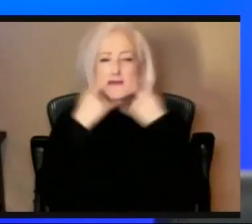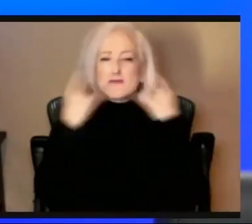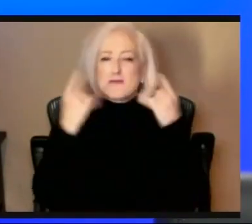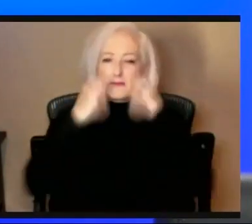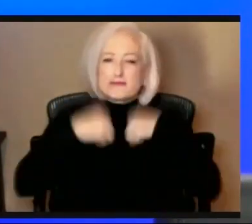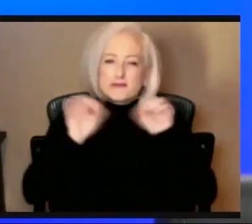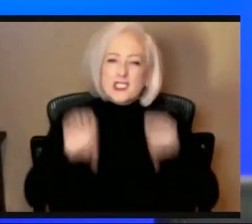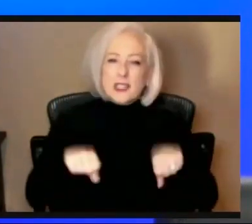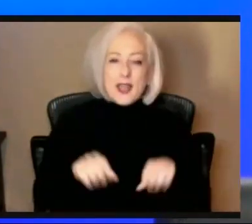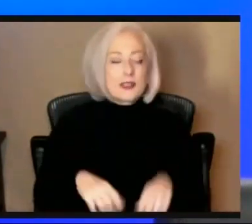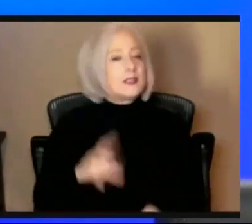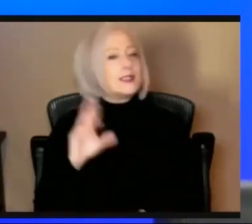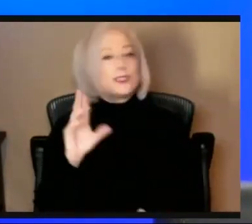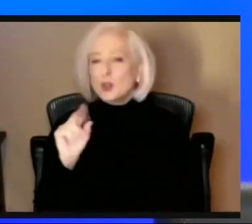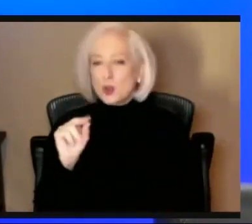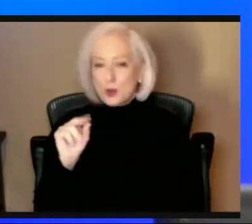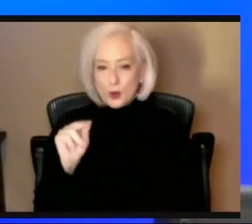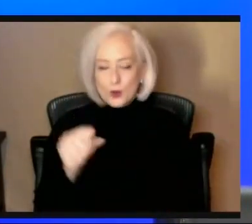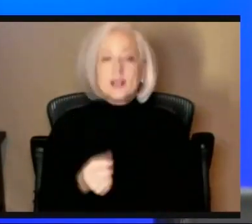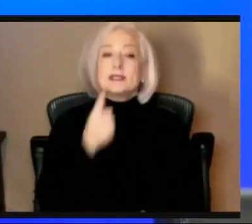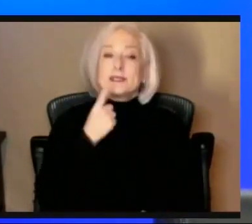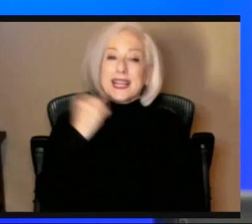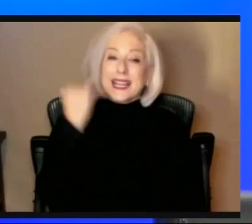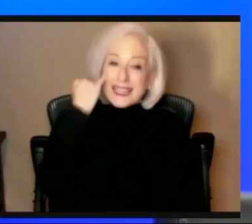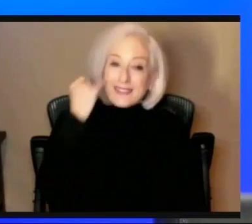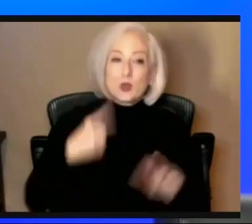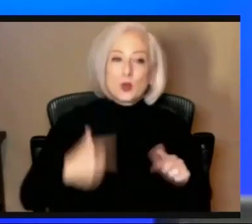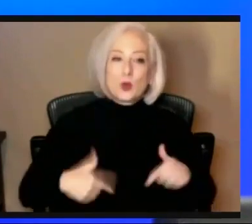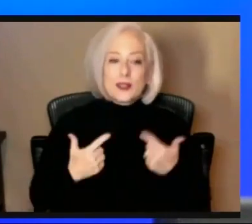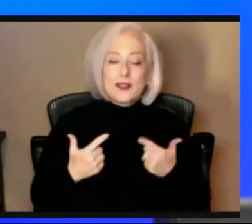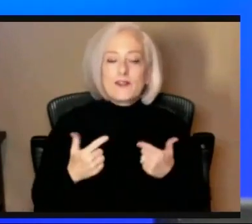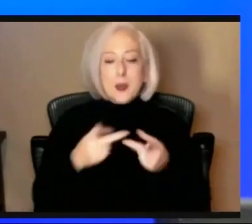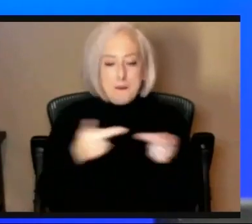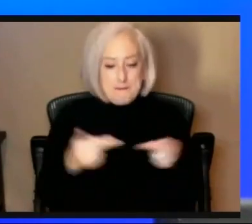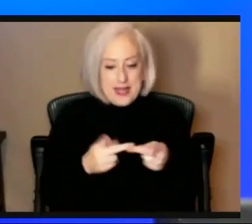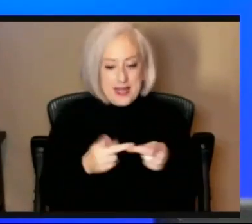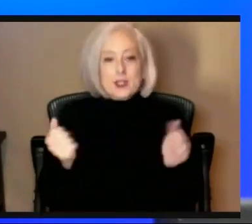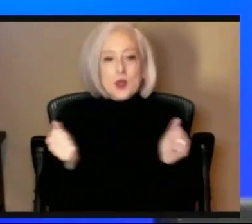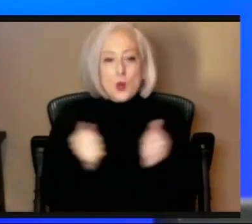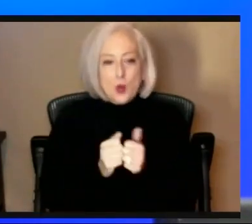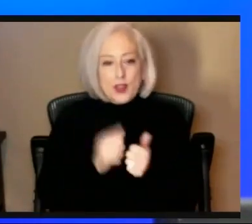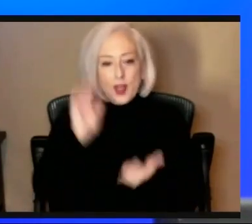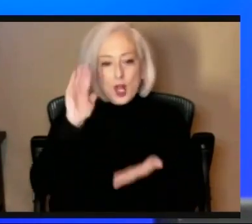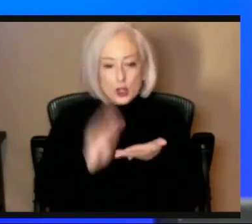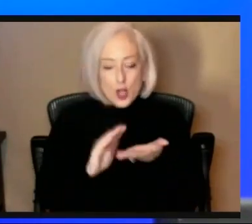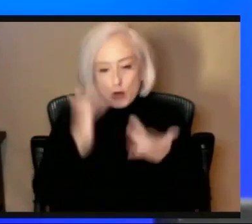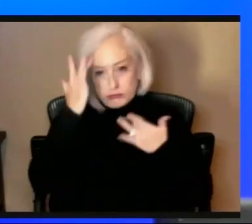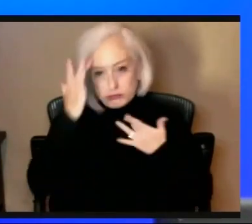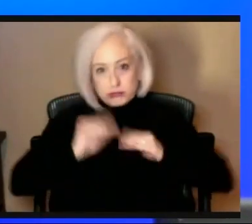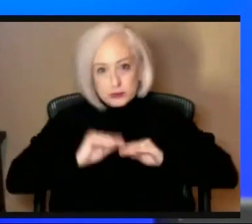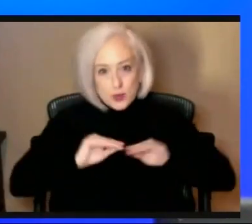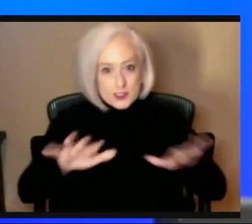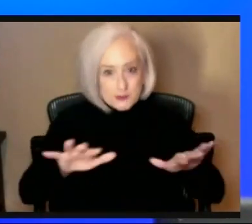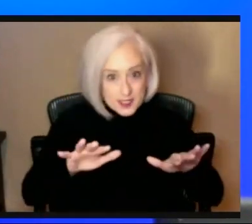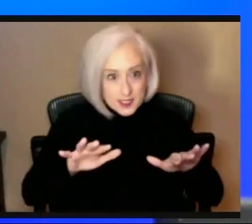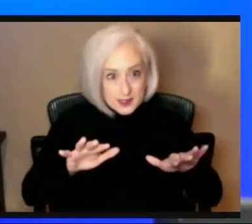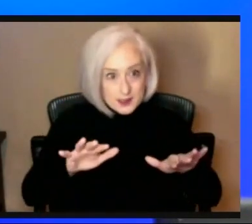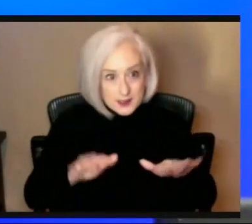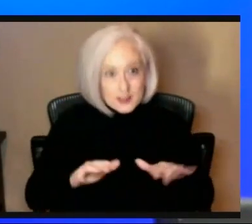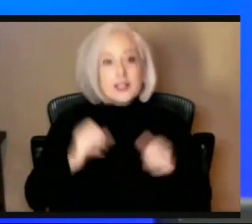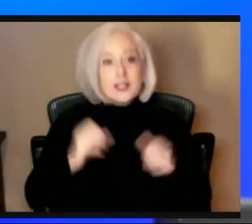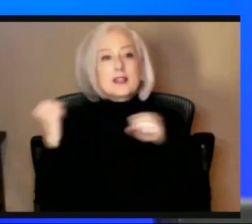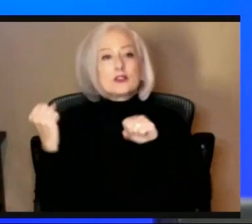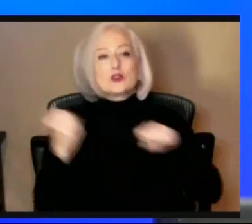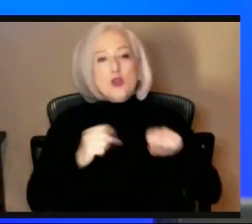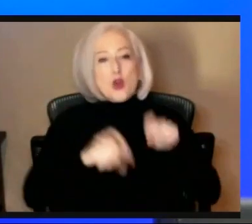said was, if you live in an area with lower disease transmission, and very importantly, because the strongest variables the CDC now relies on